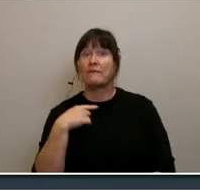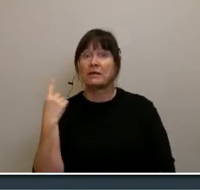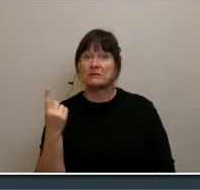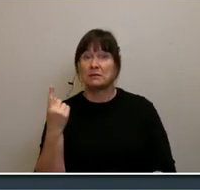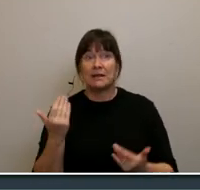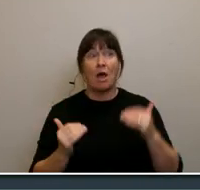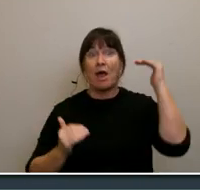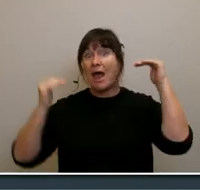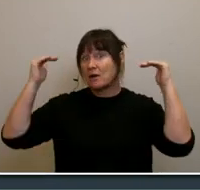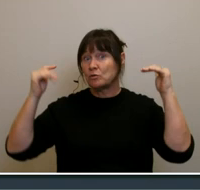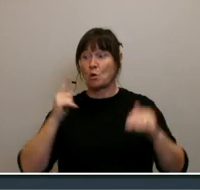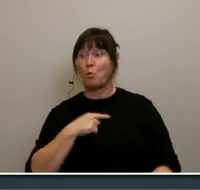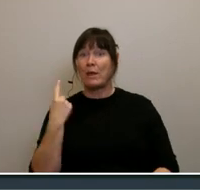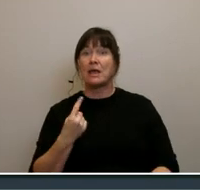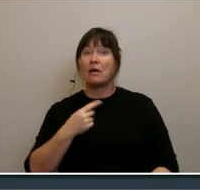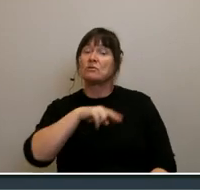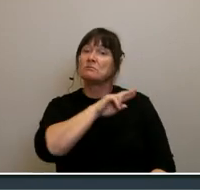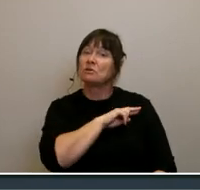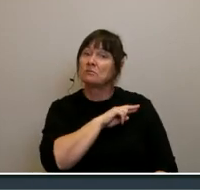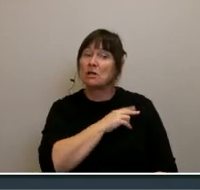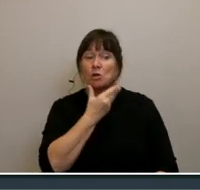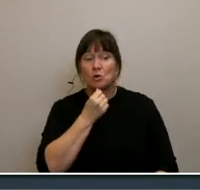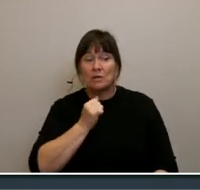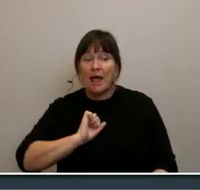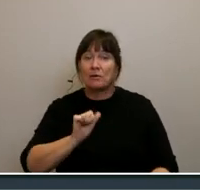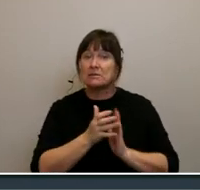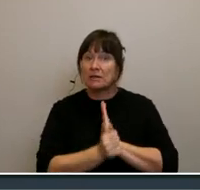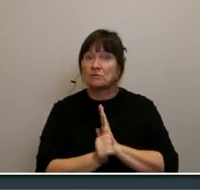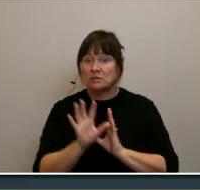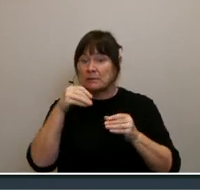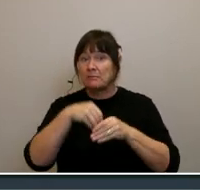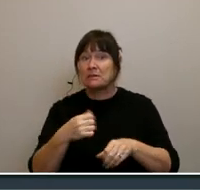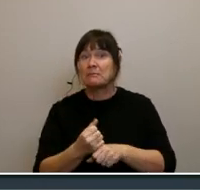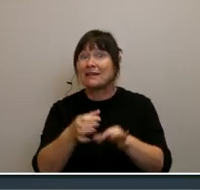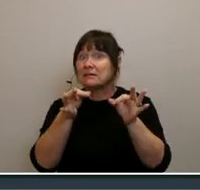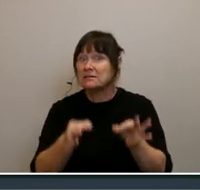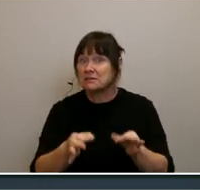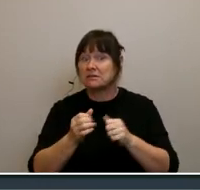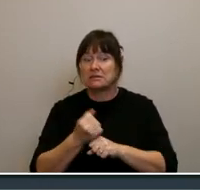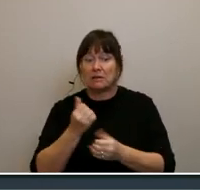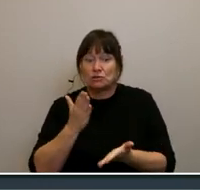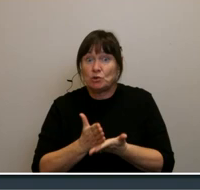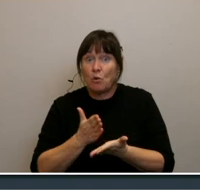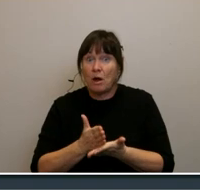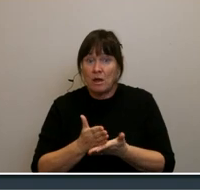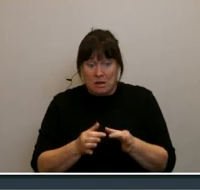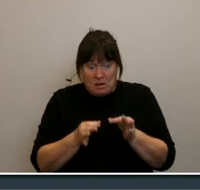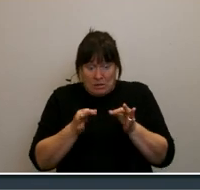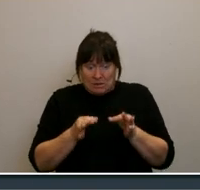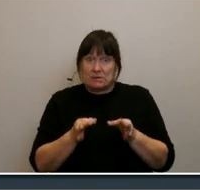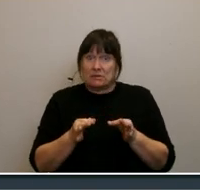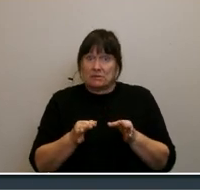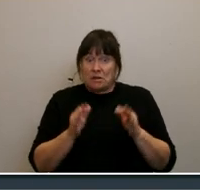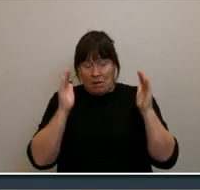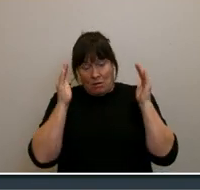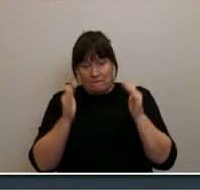are now adults have a responsibility to use our ability to participate in decision making to ensure that these decisions